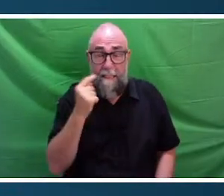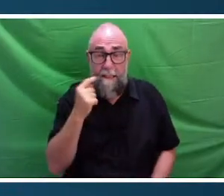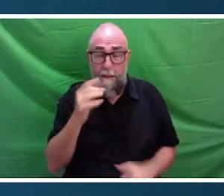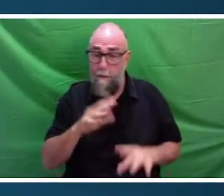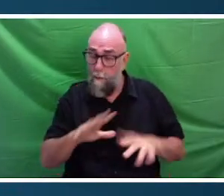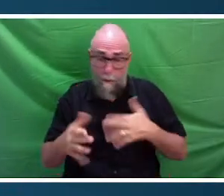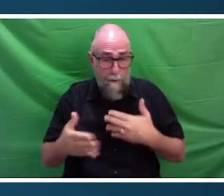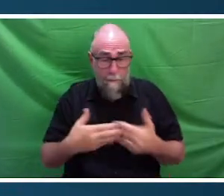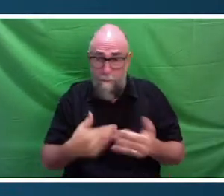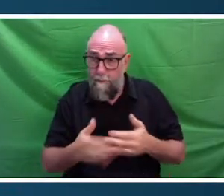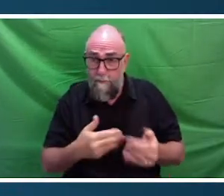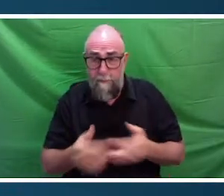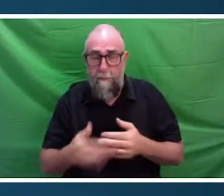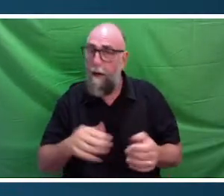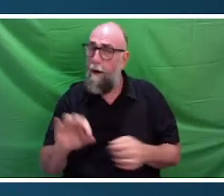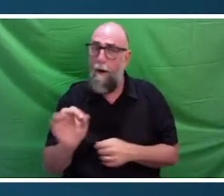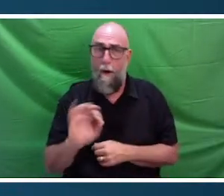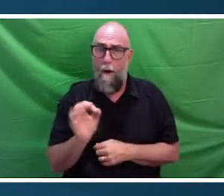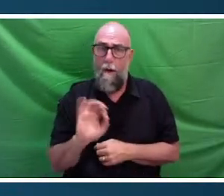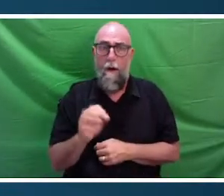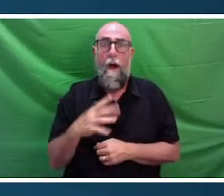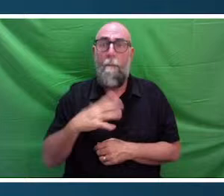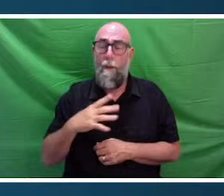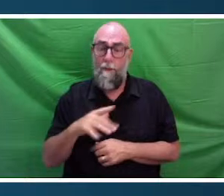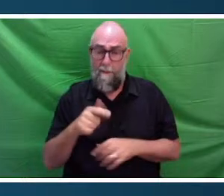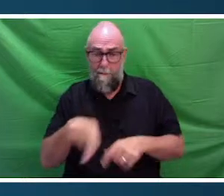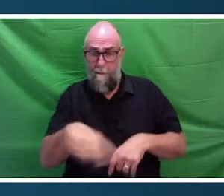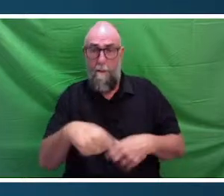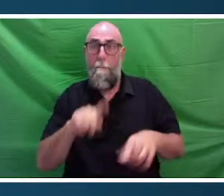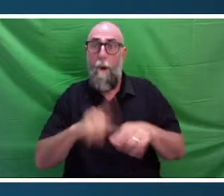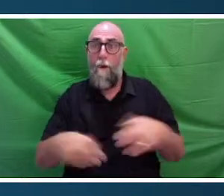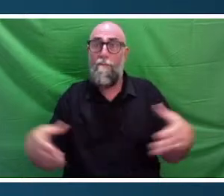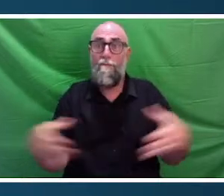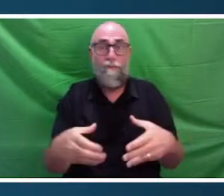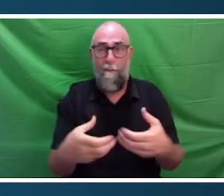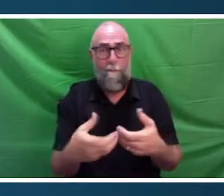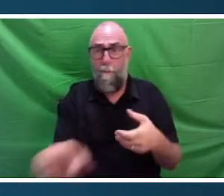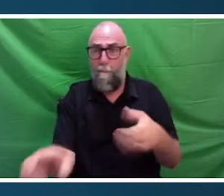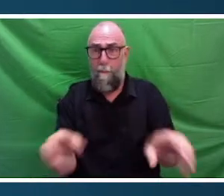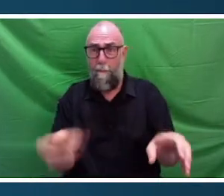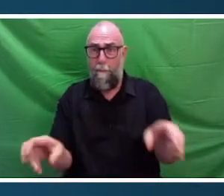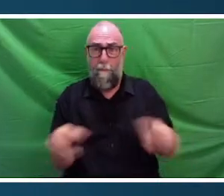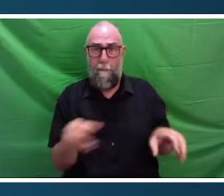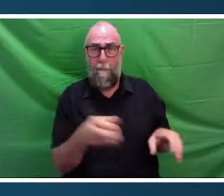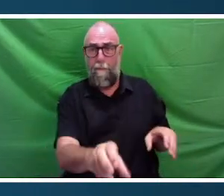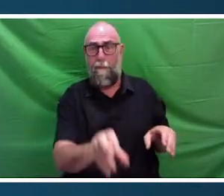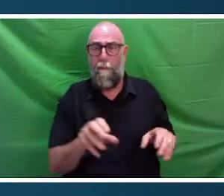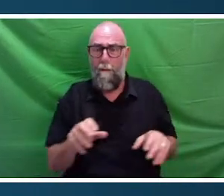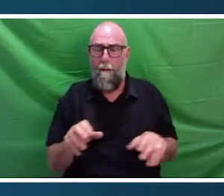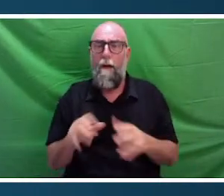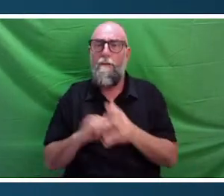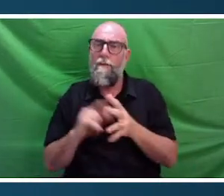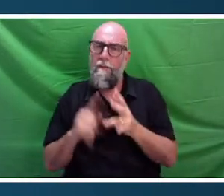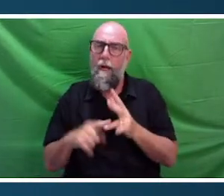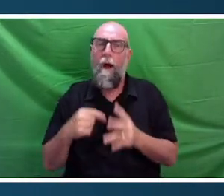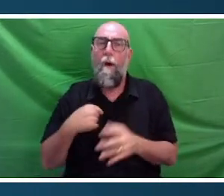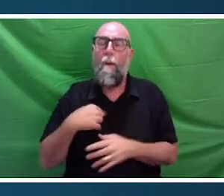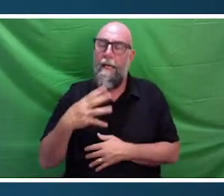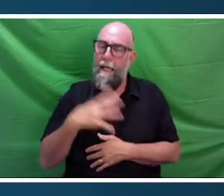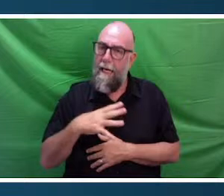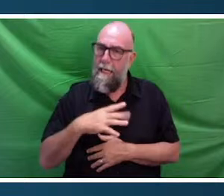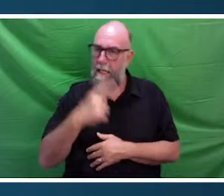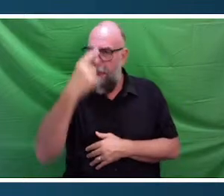are often highly fragmented. However, it is crucial to ensure that marginalized